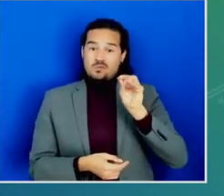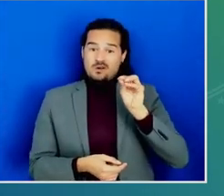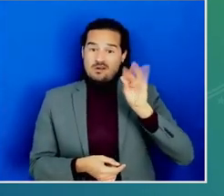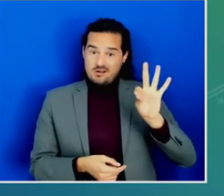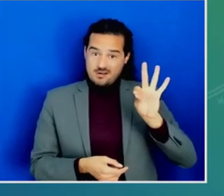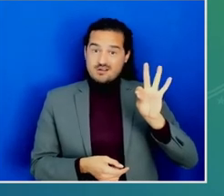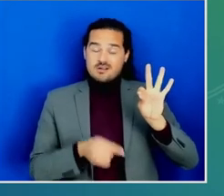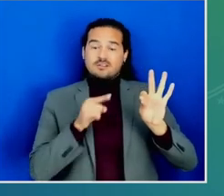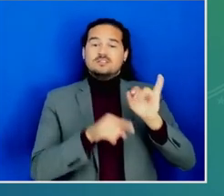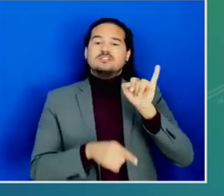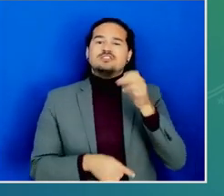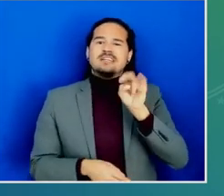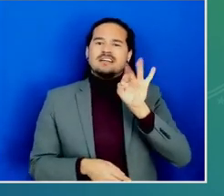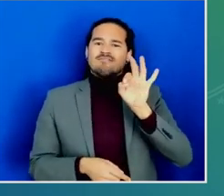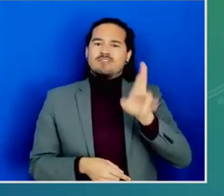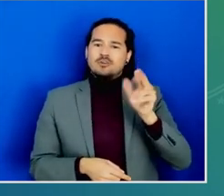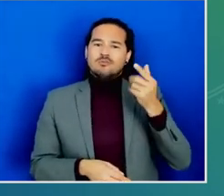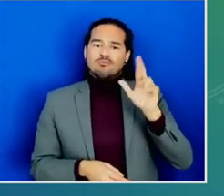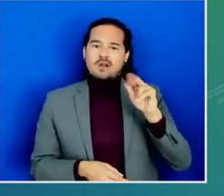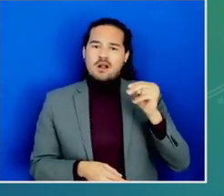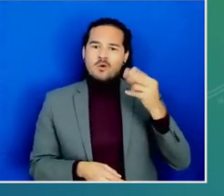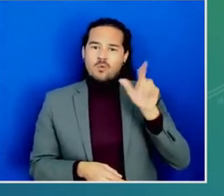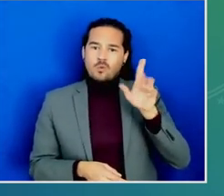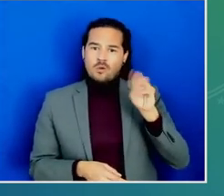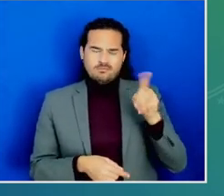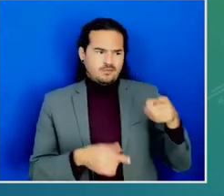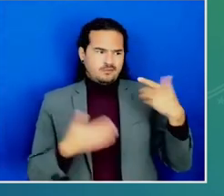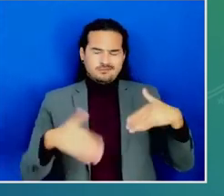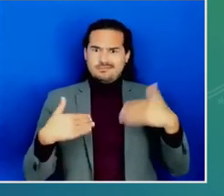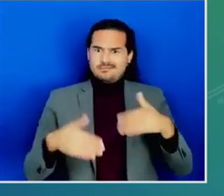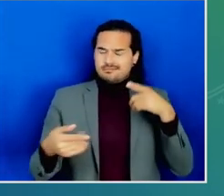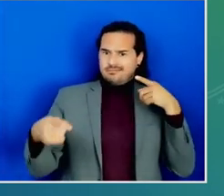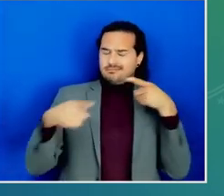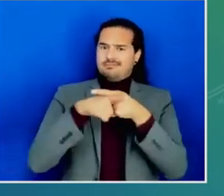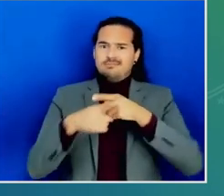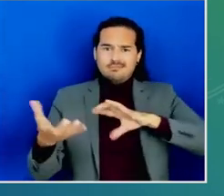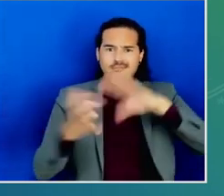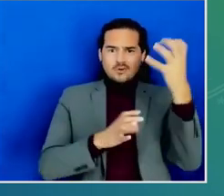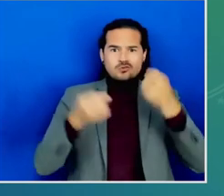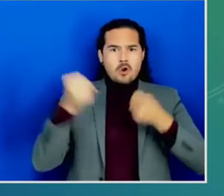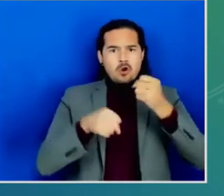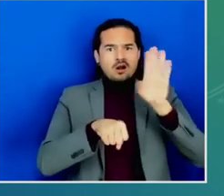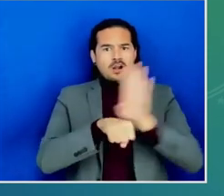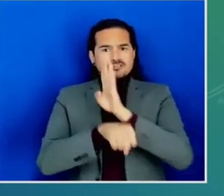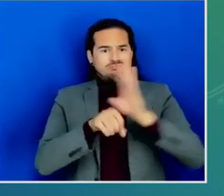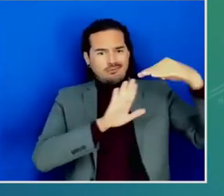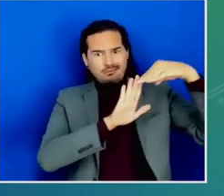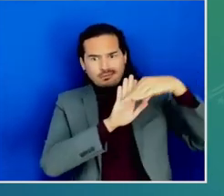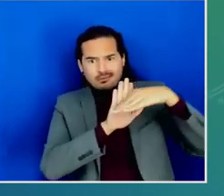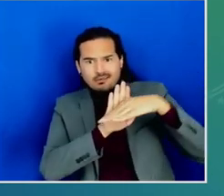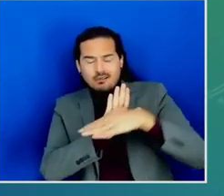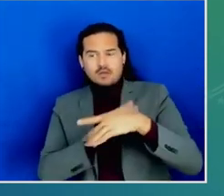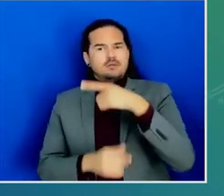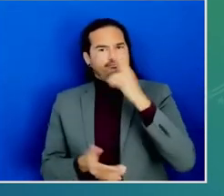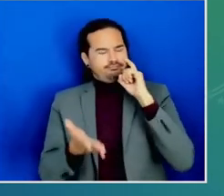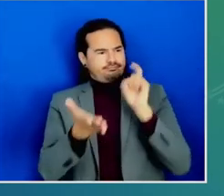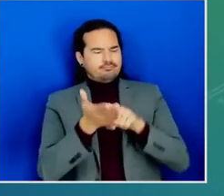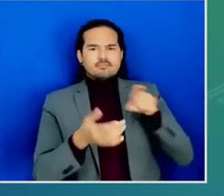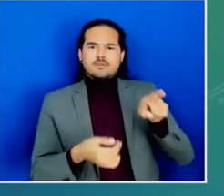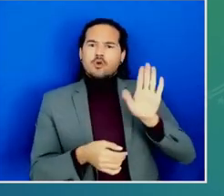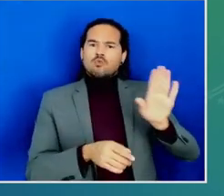defining industry of her state and our nation. But I saw firsthand how she responded. She bet on the auto